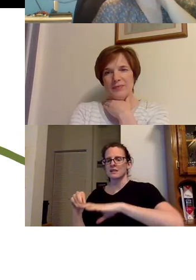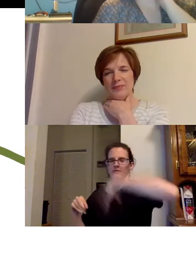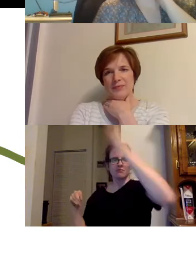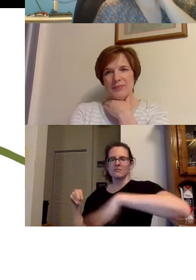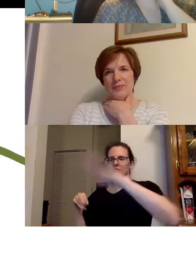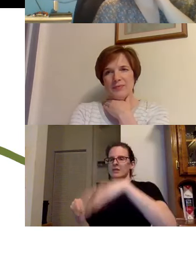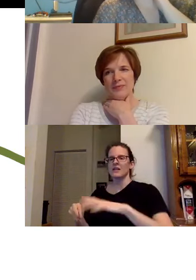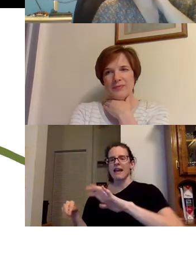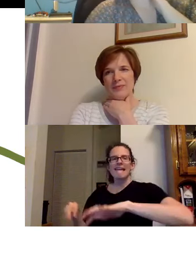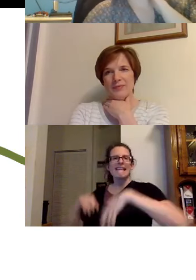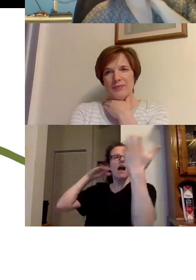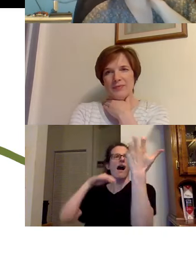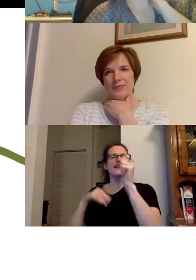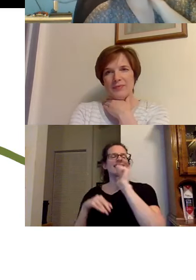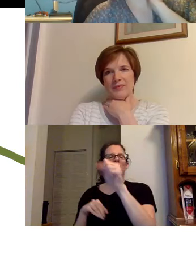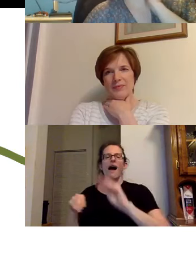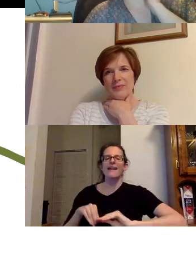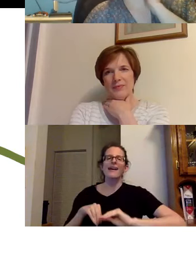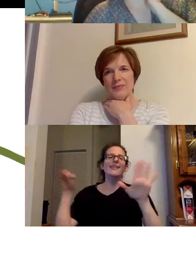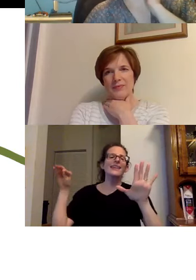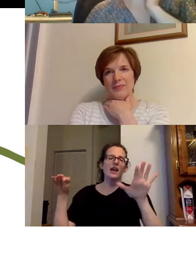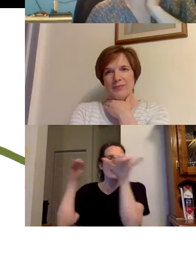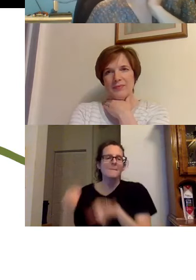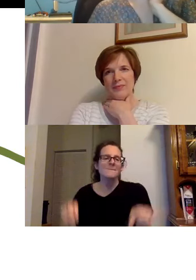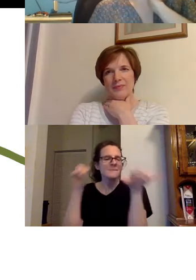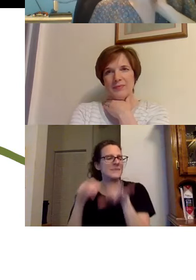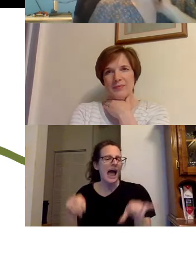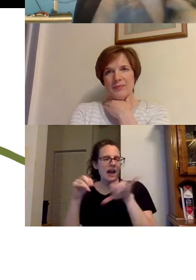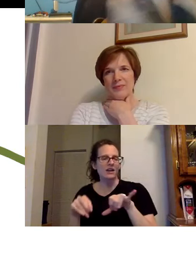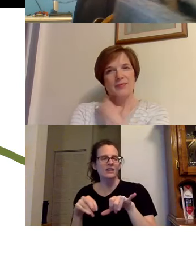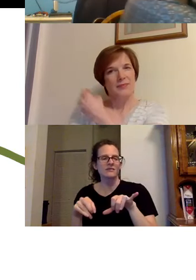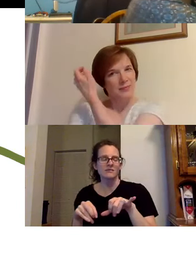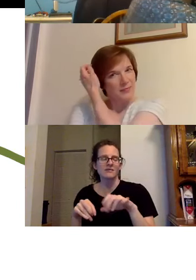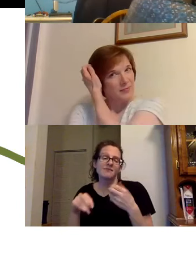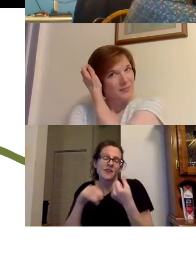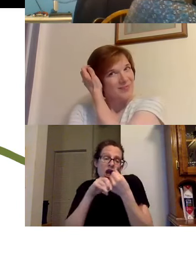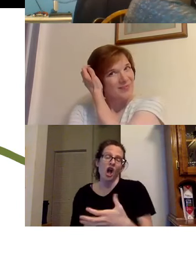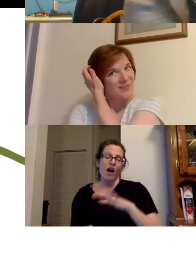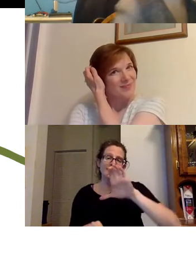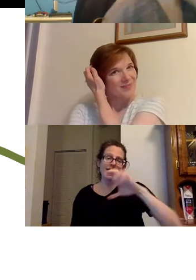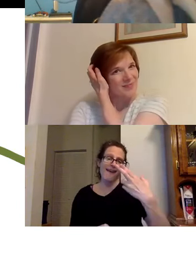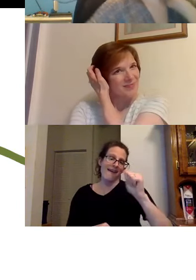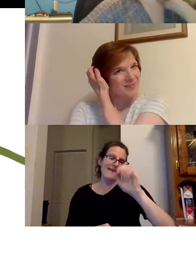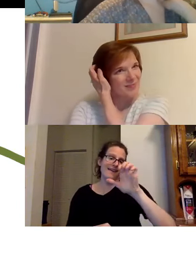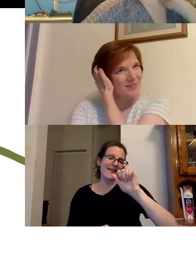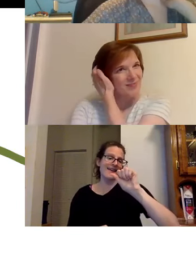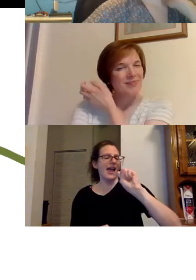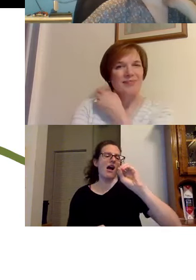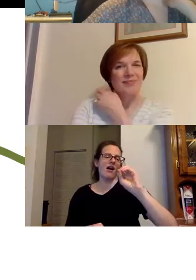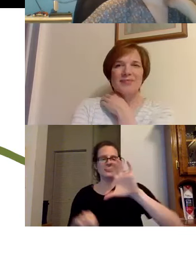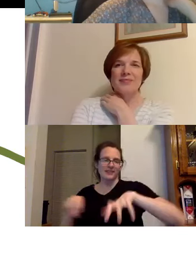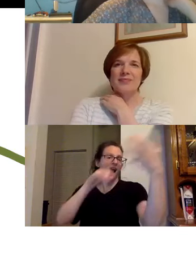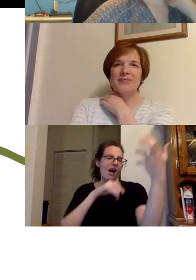they are chaotic frequencies. So they're kind of create chaos or can create chaos.